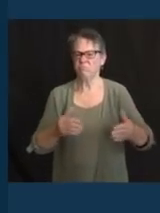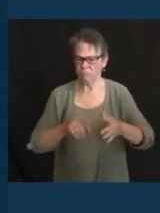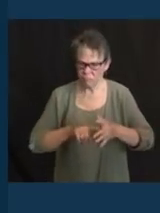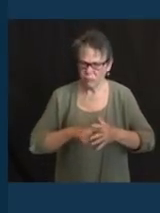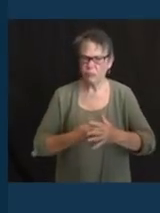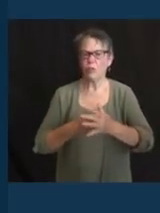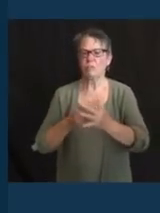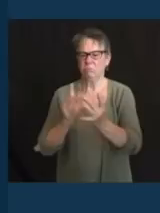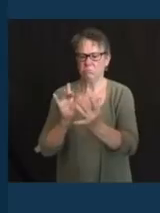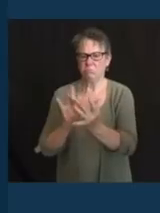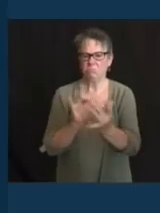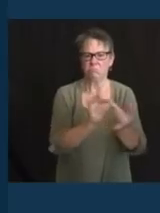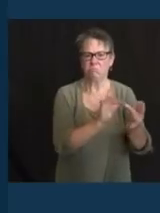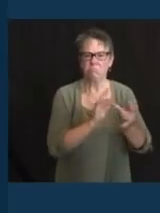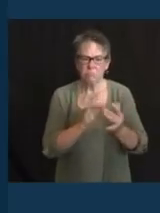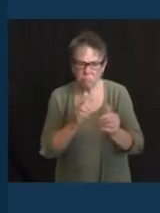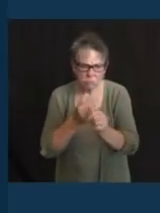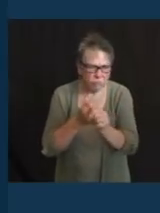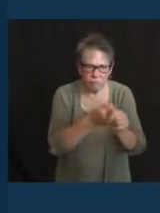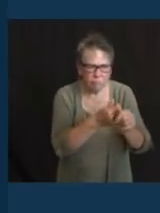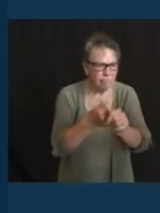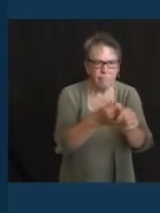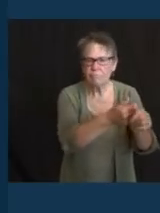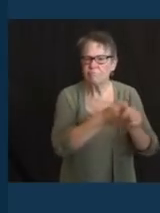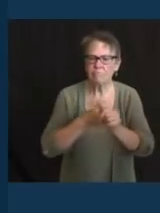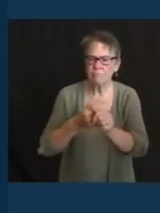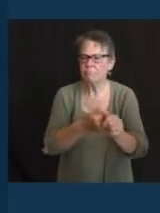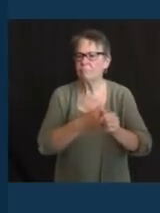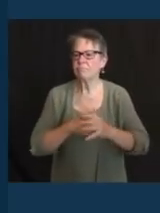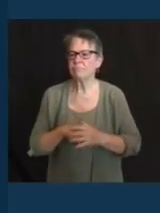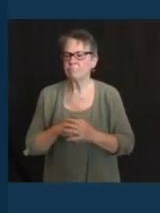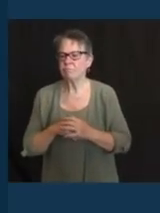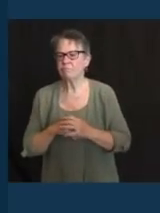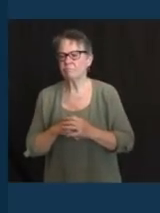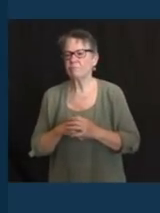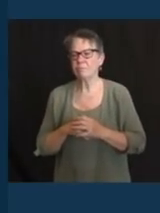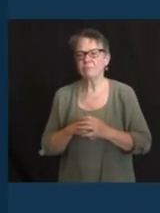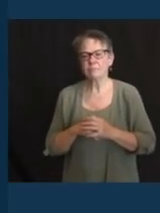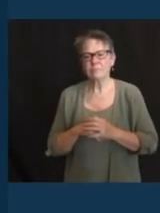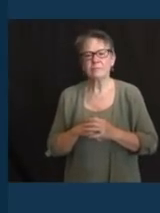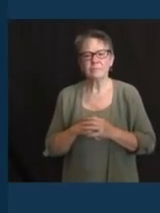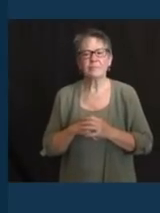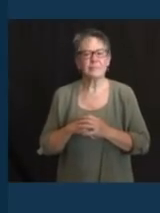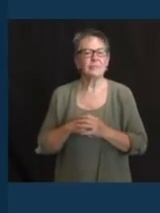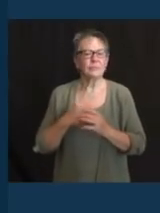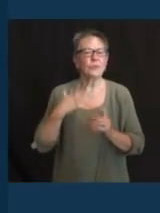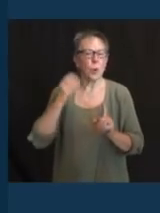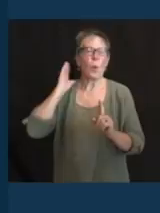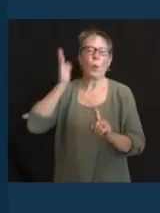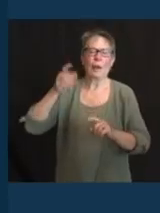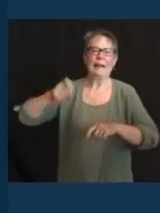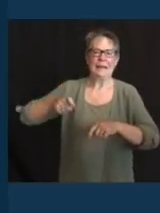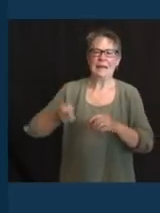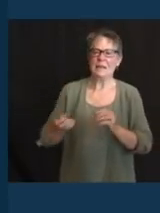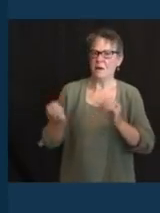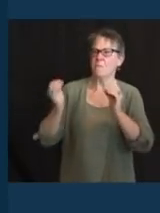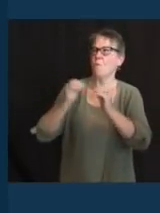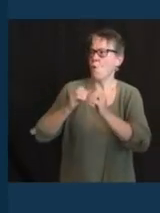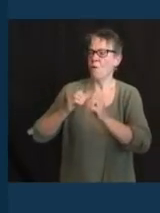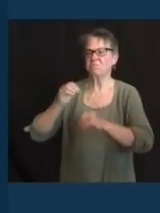we are fully prepared to bring on as many as 4,000 or more should we see the need, and